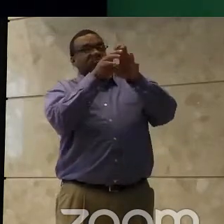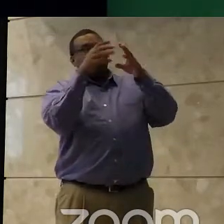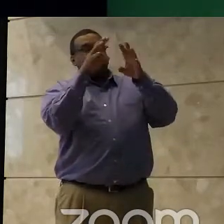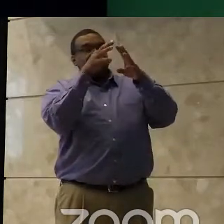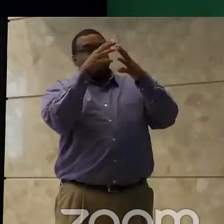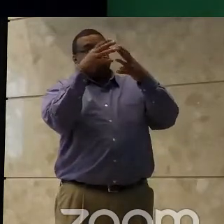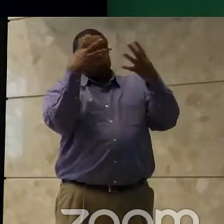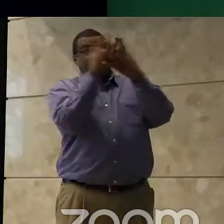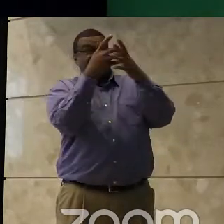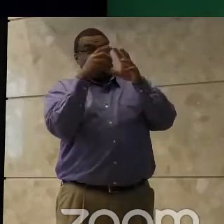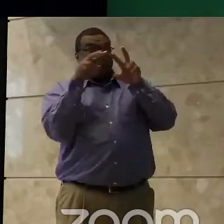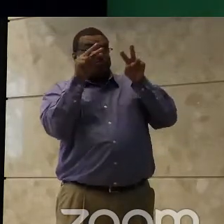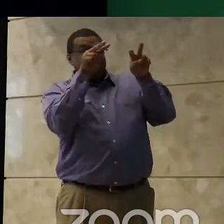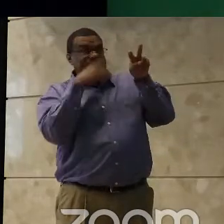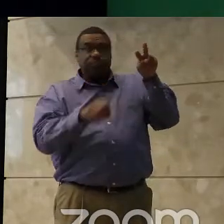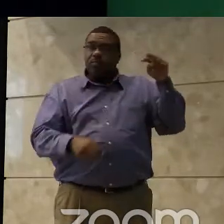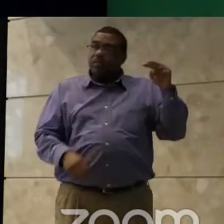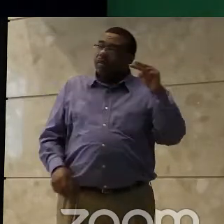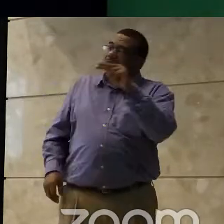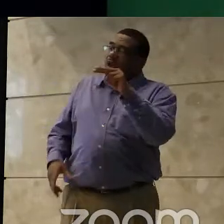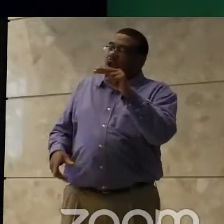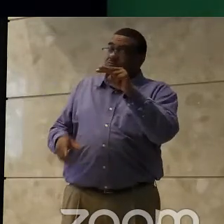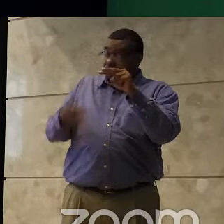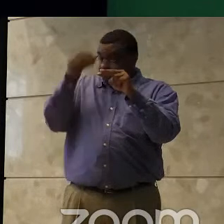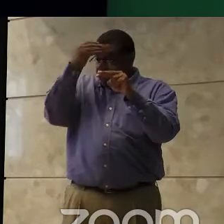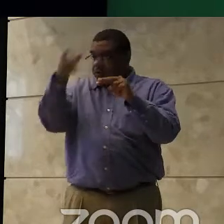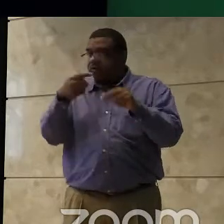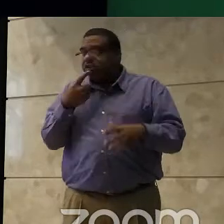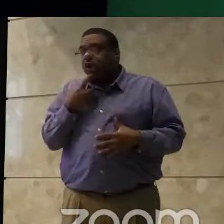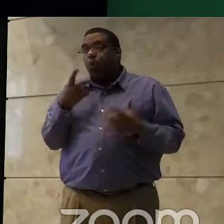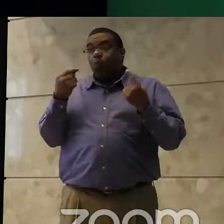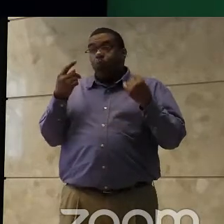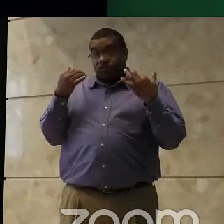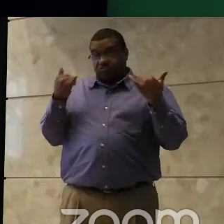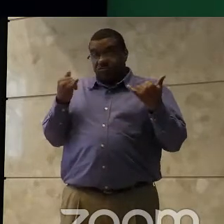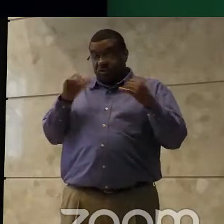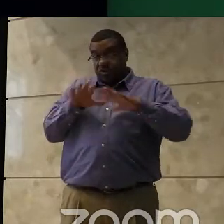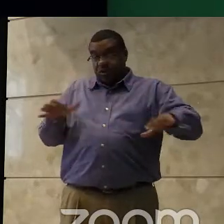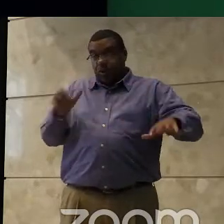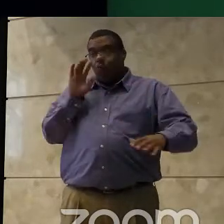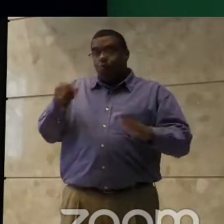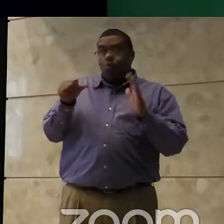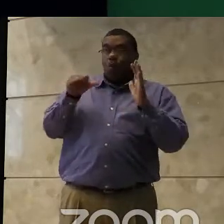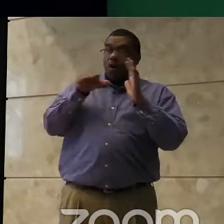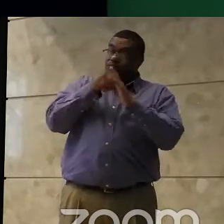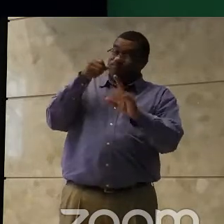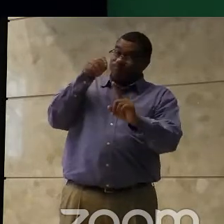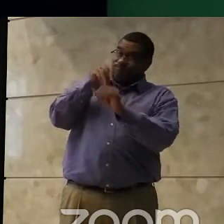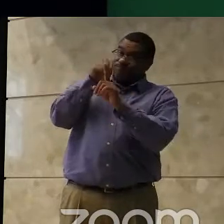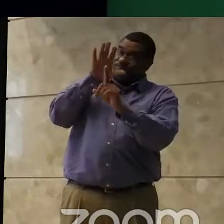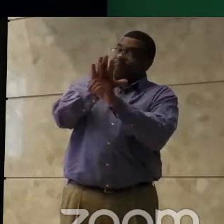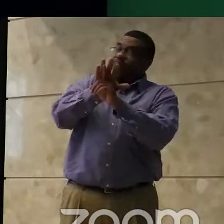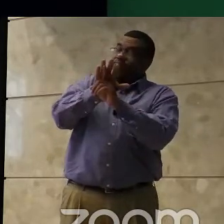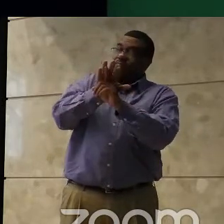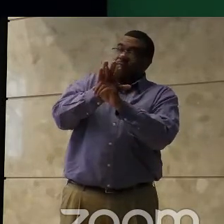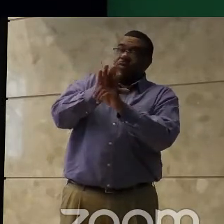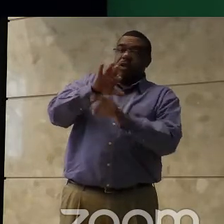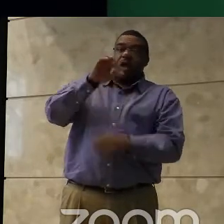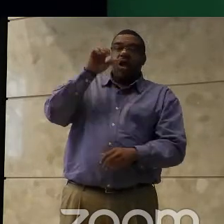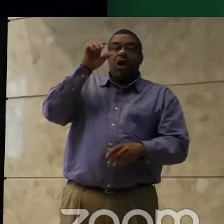parents. And he said, what you do this day, children, will have an impact on children who've not yet been